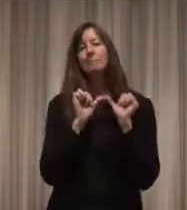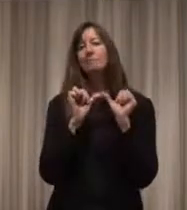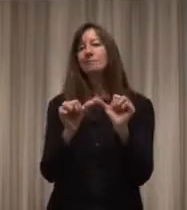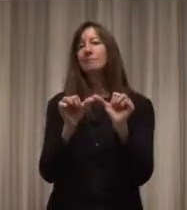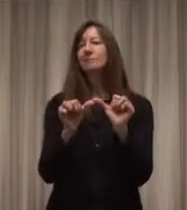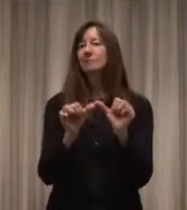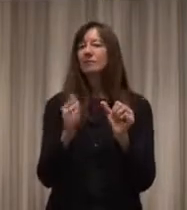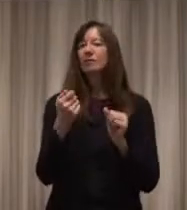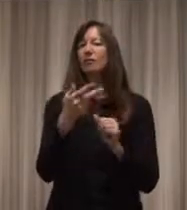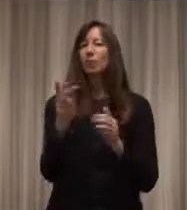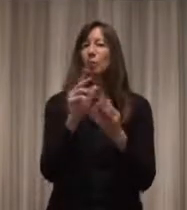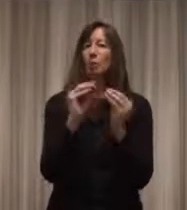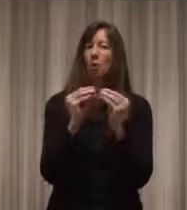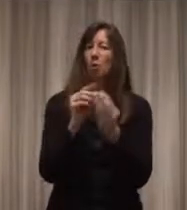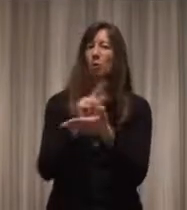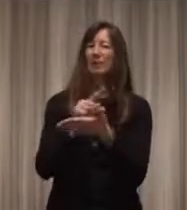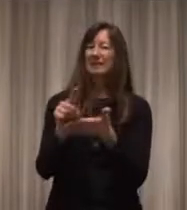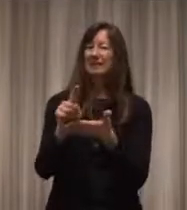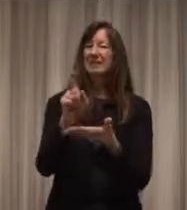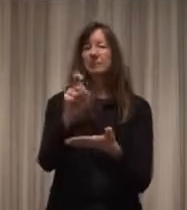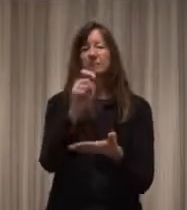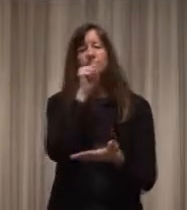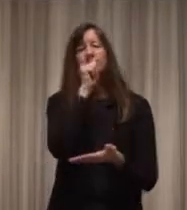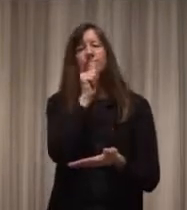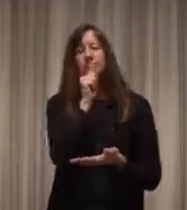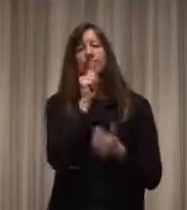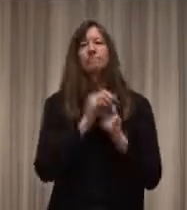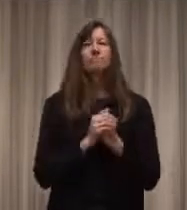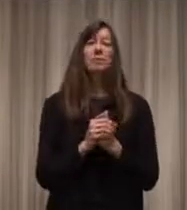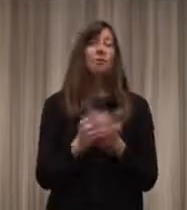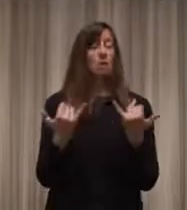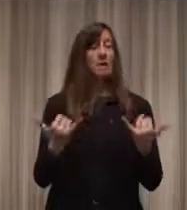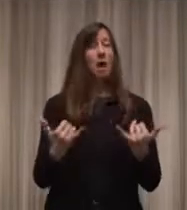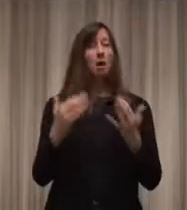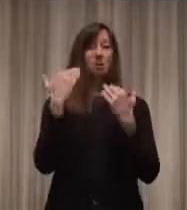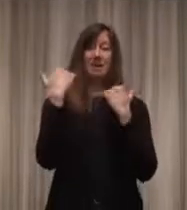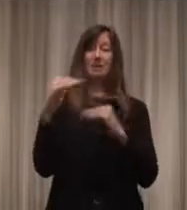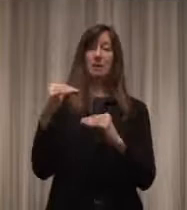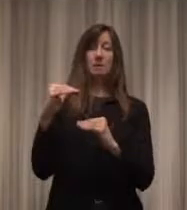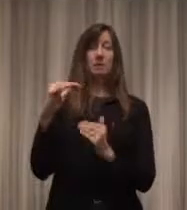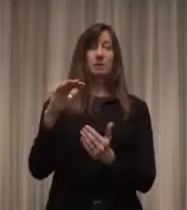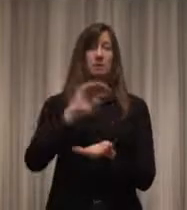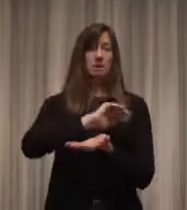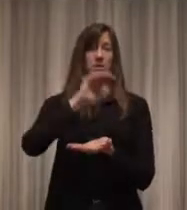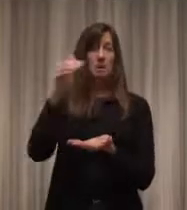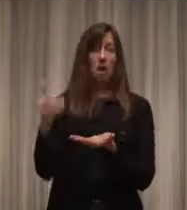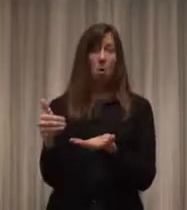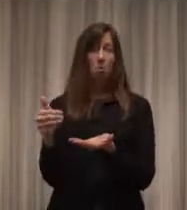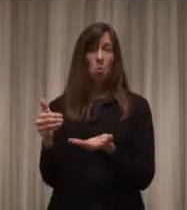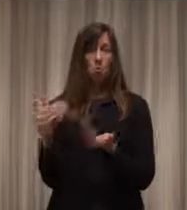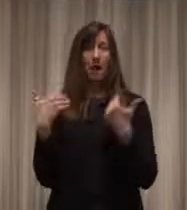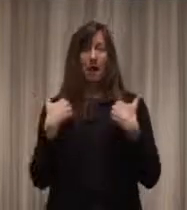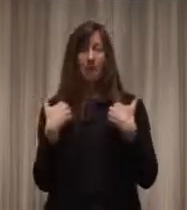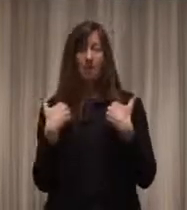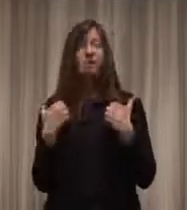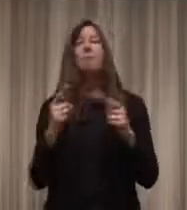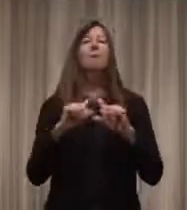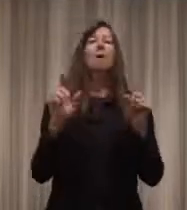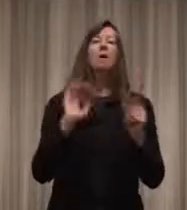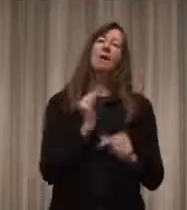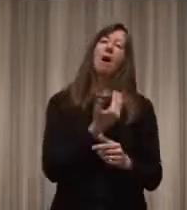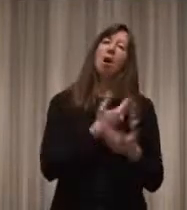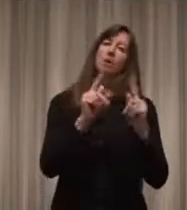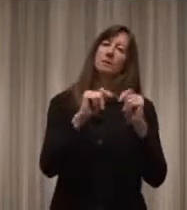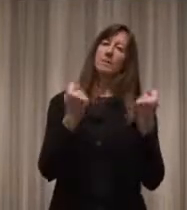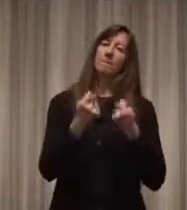up. And within the limited supply that we do have, believe me, our team is doing everything we can to ensure that